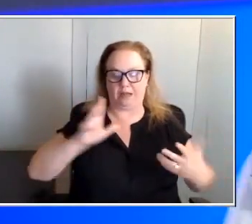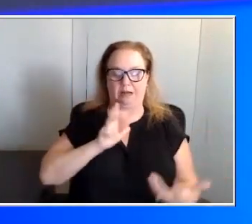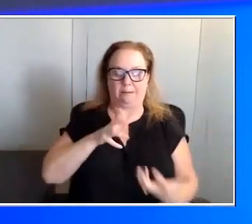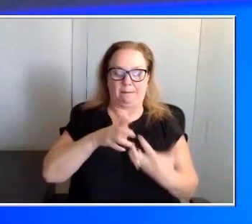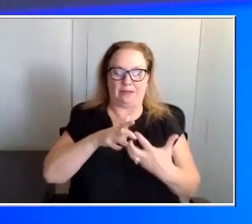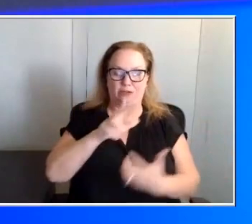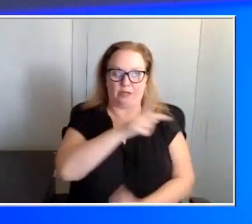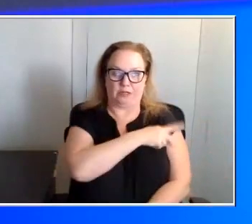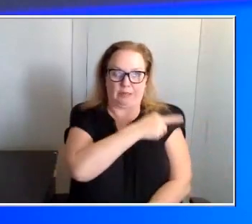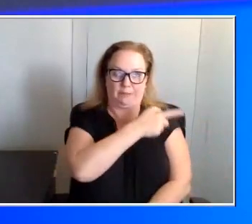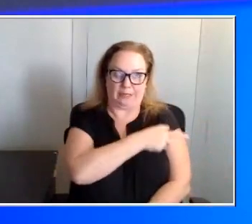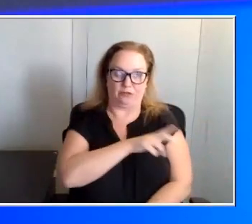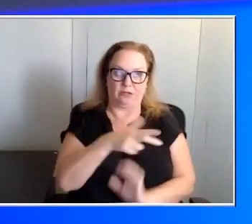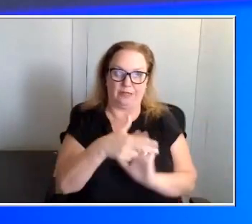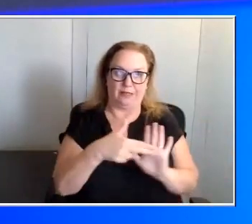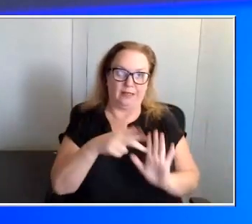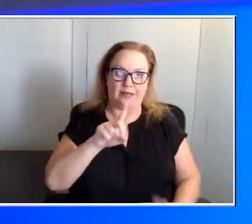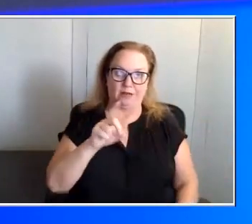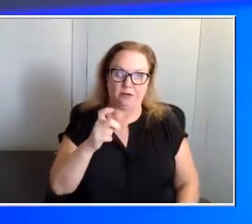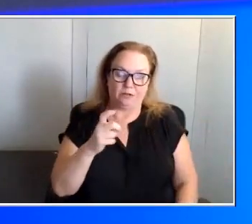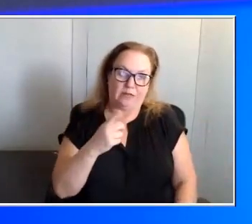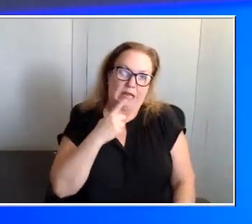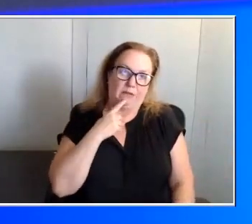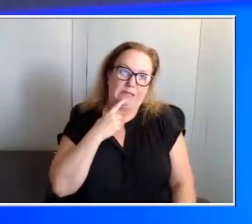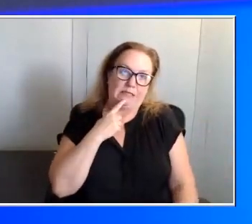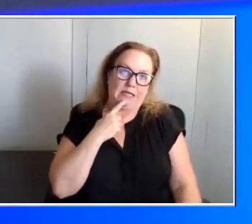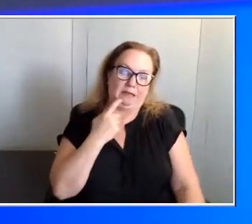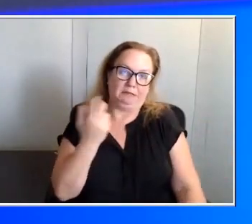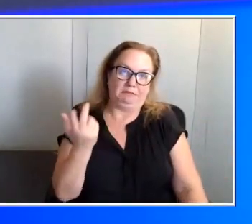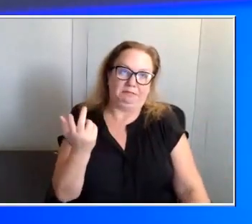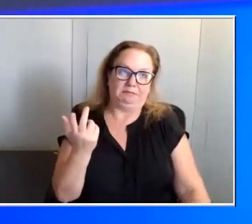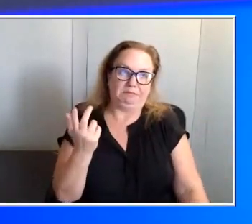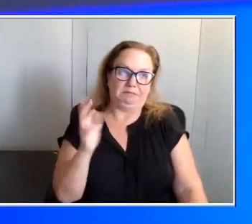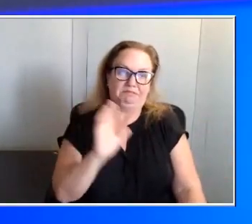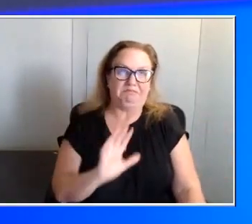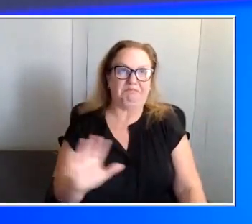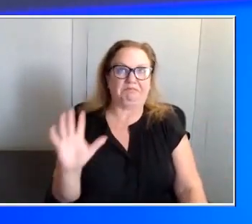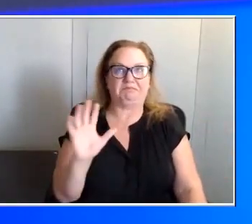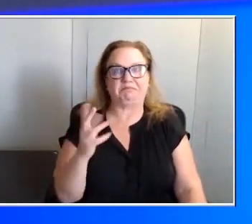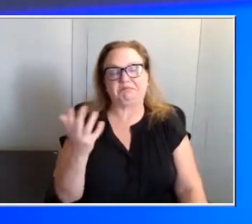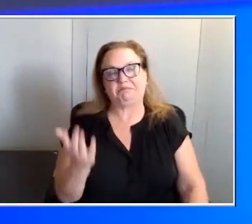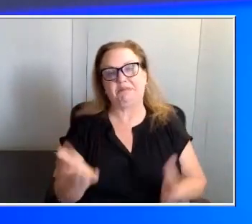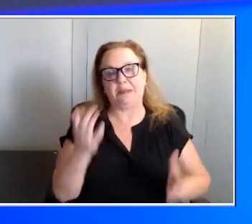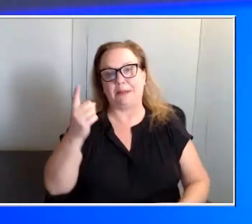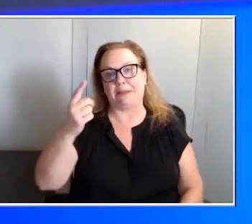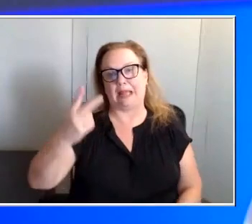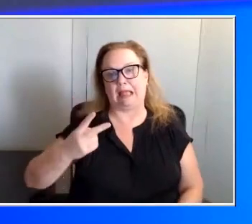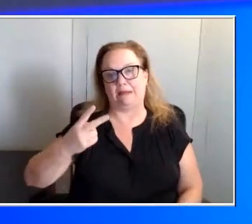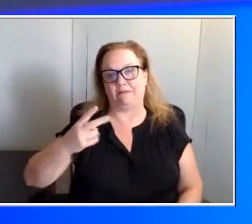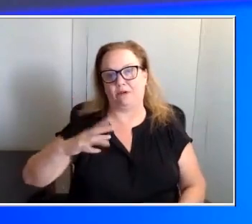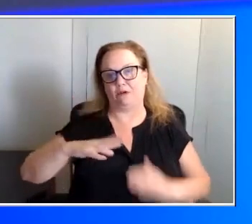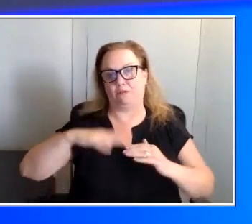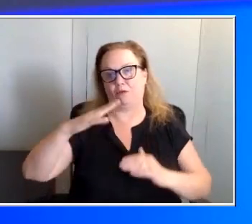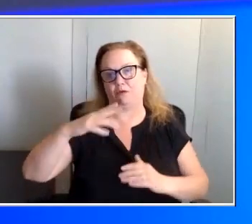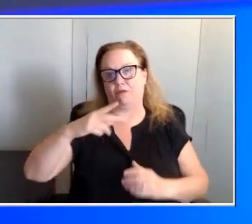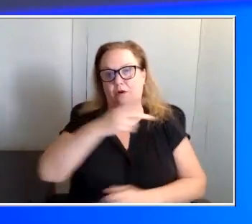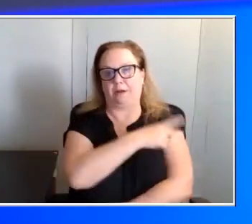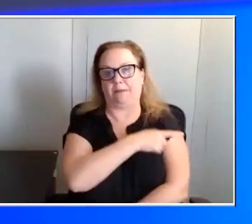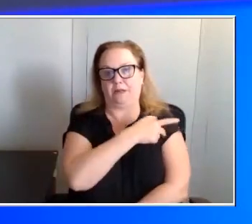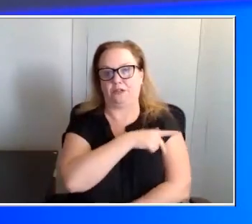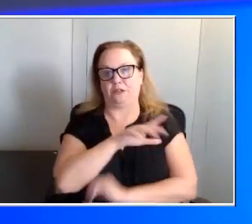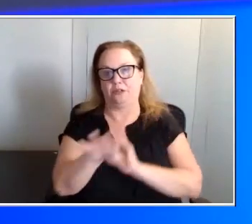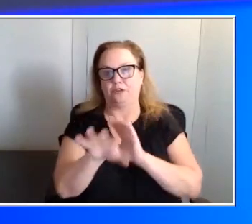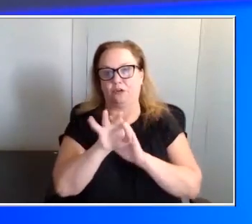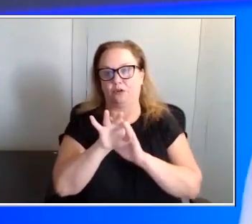patient's diagnosis, I would say probably maybe half or more of our patients ultimately choose something other